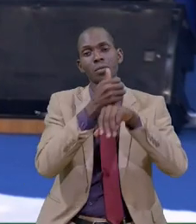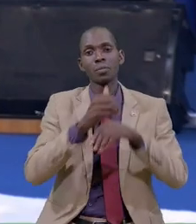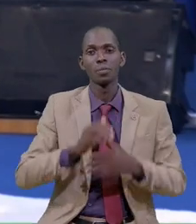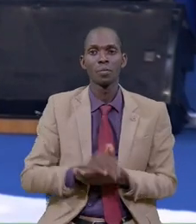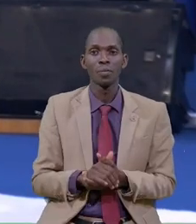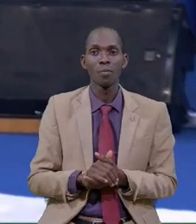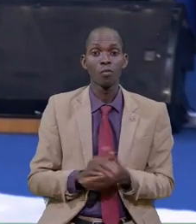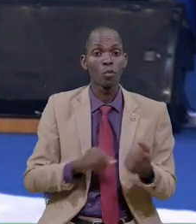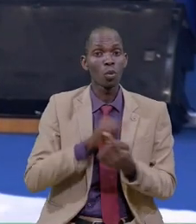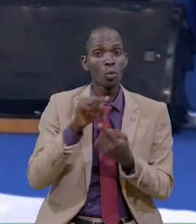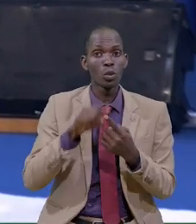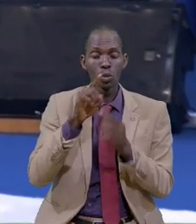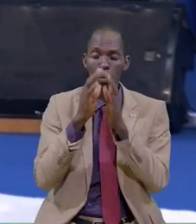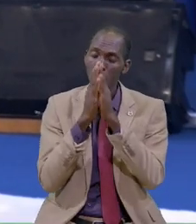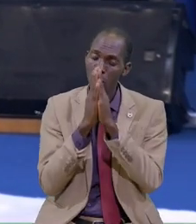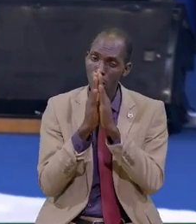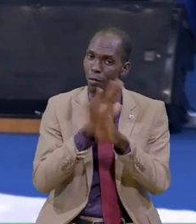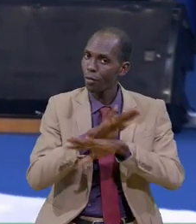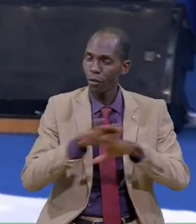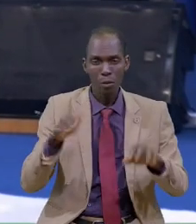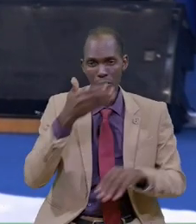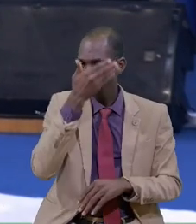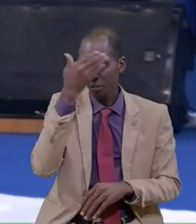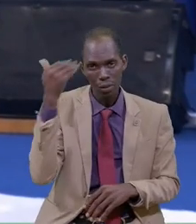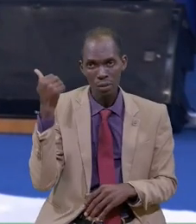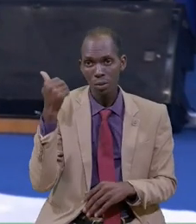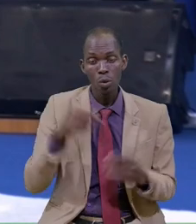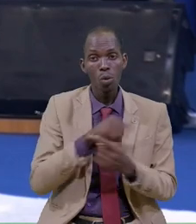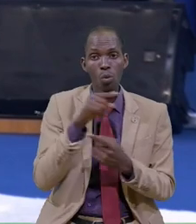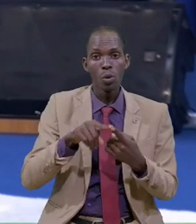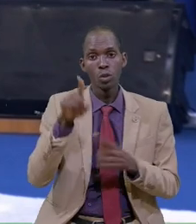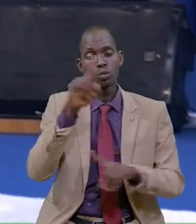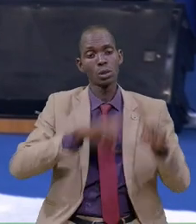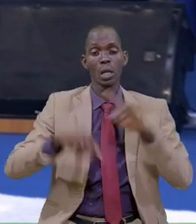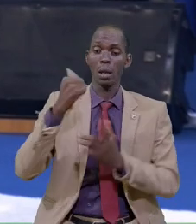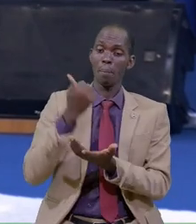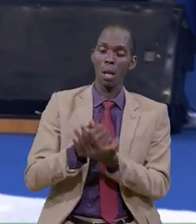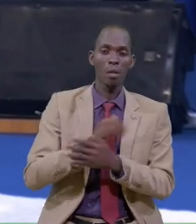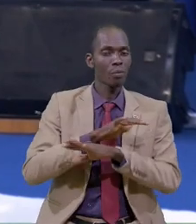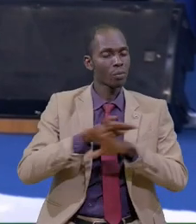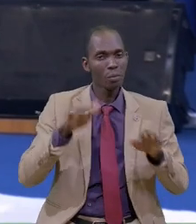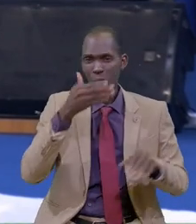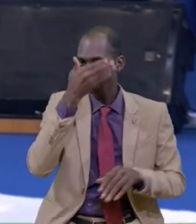When you pray, don't forget. When you say amen, don't forget.